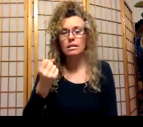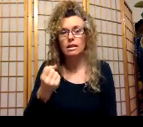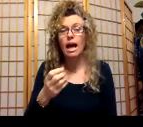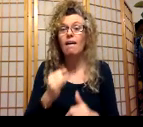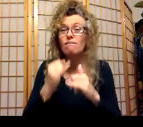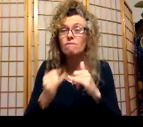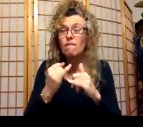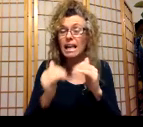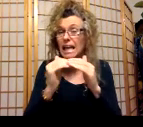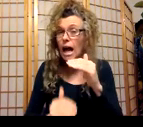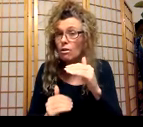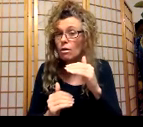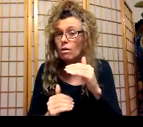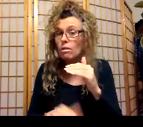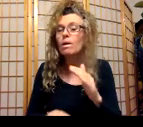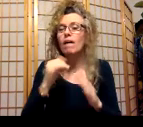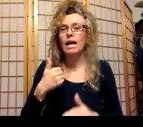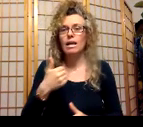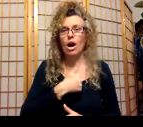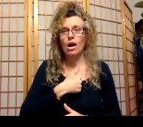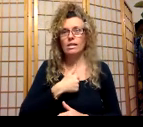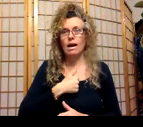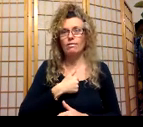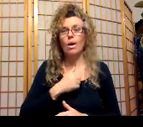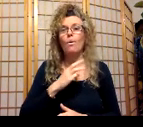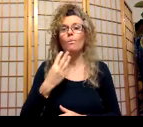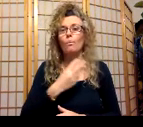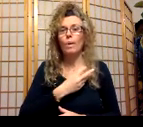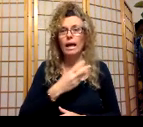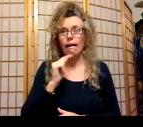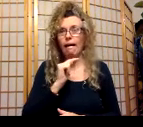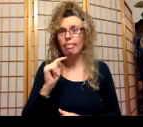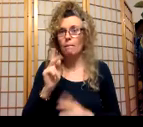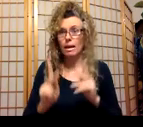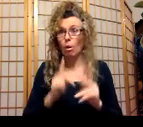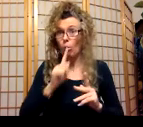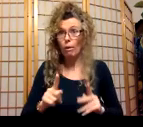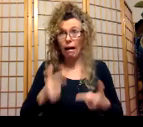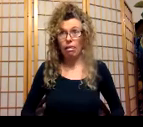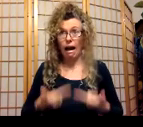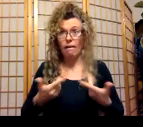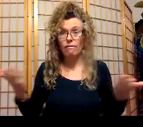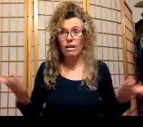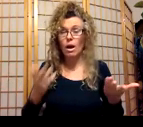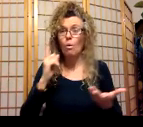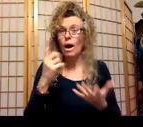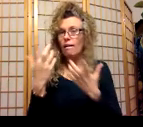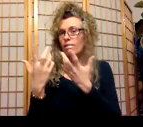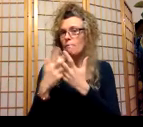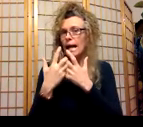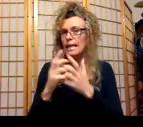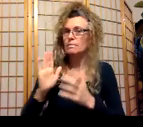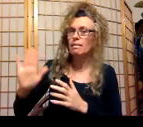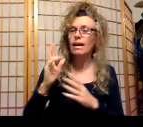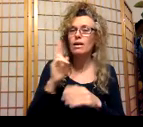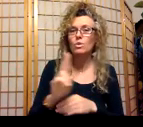And finally under them we find ourselves, the people, the real life. And one of the mechanisms they use,